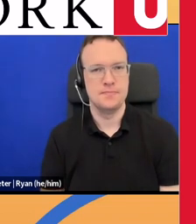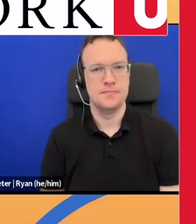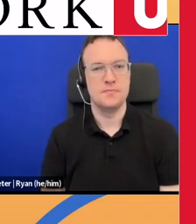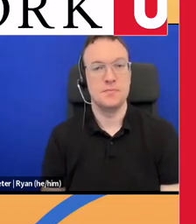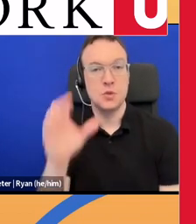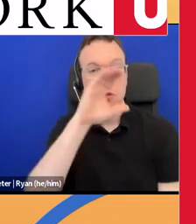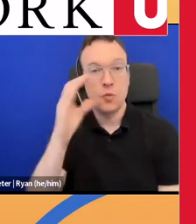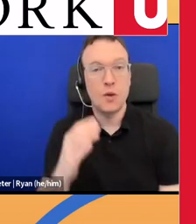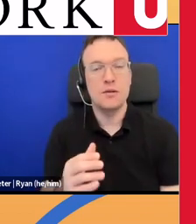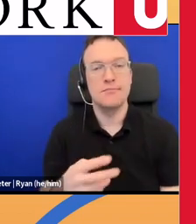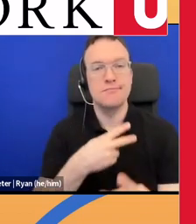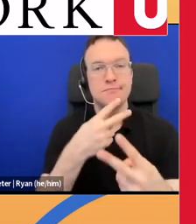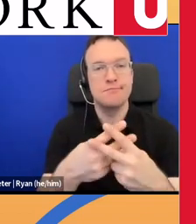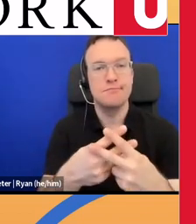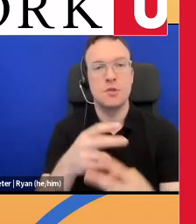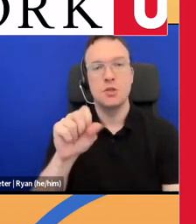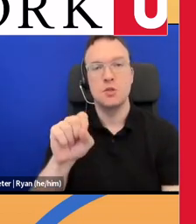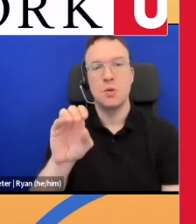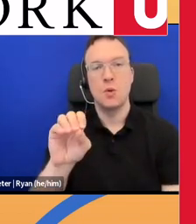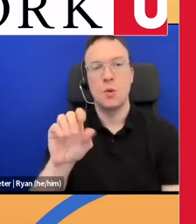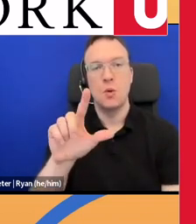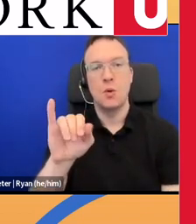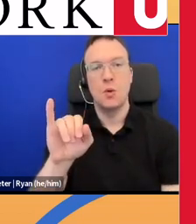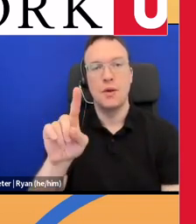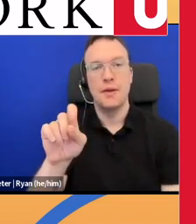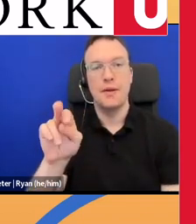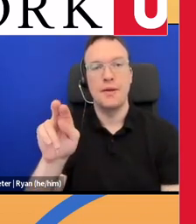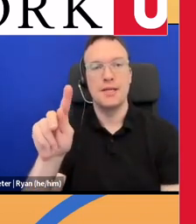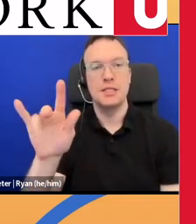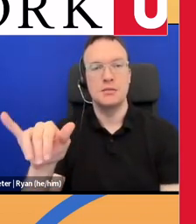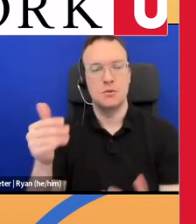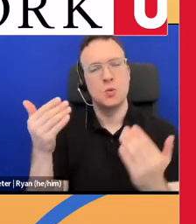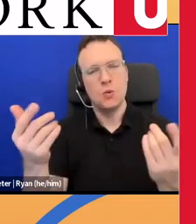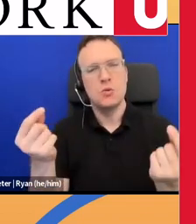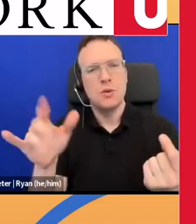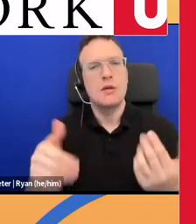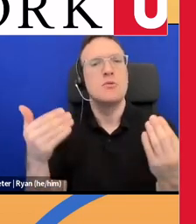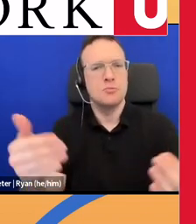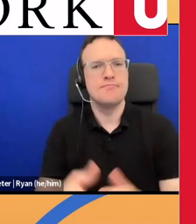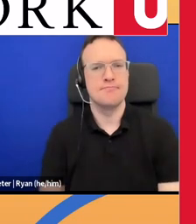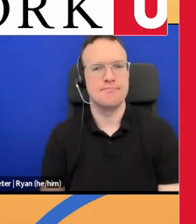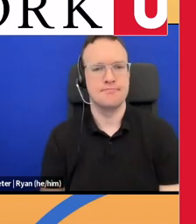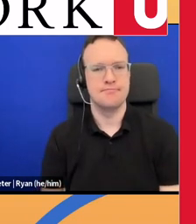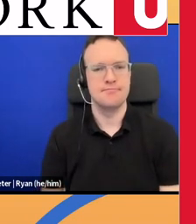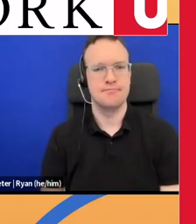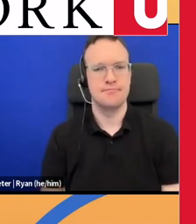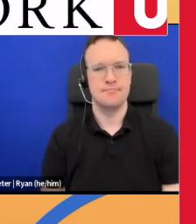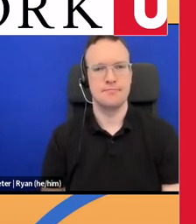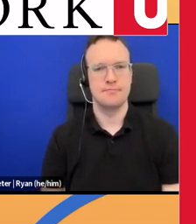for hashtag solidarity. Go ahead, do it.